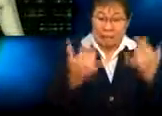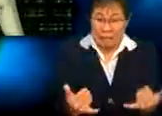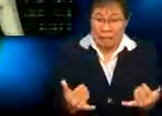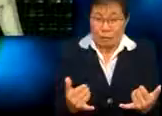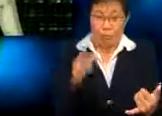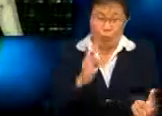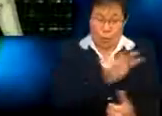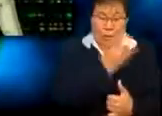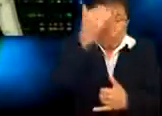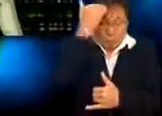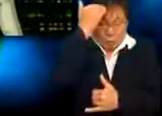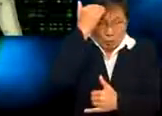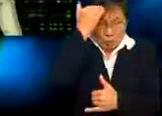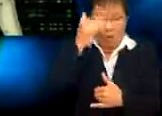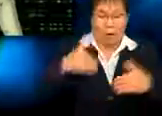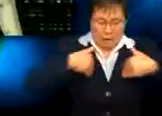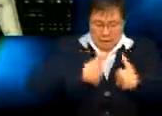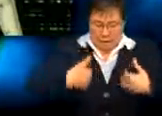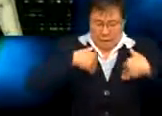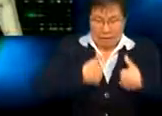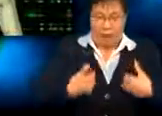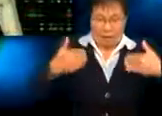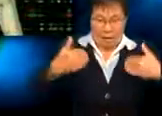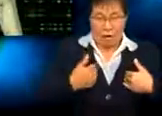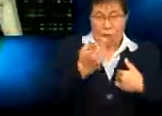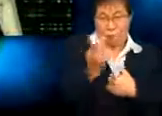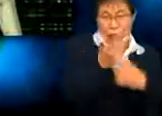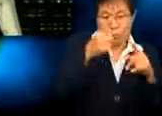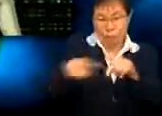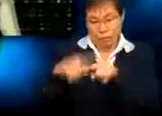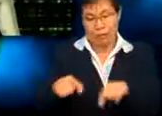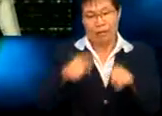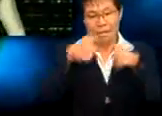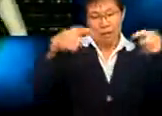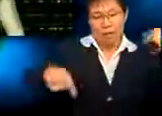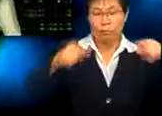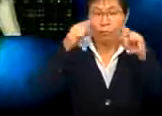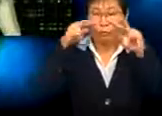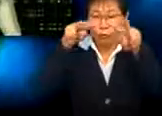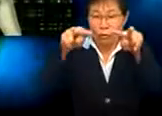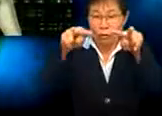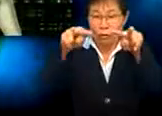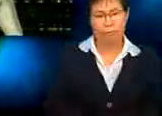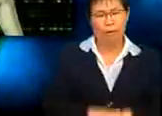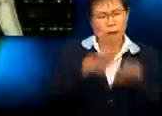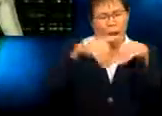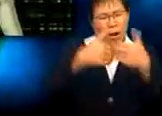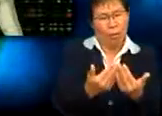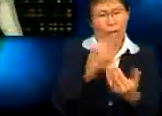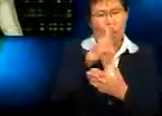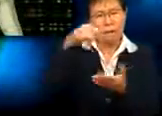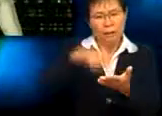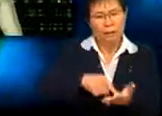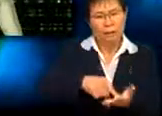Now, we know that animals have two different types of vision. How are